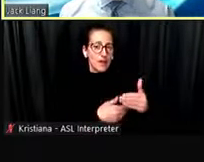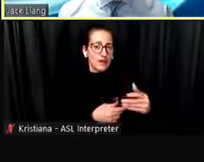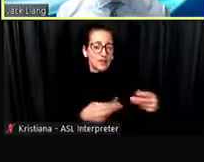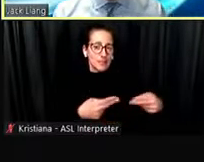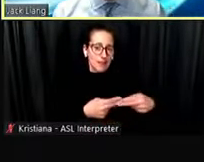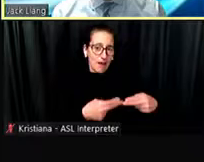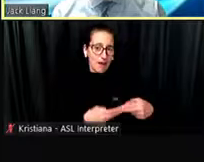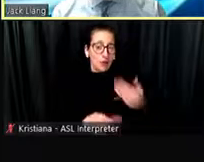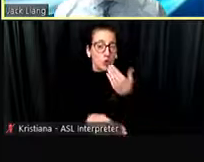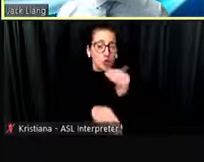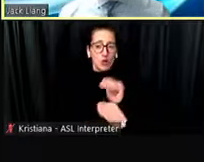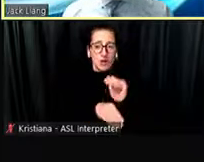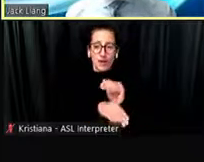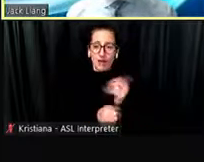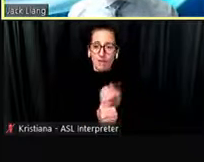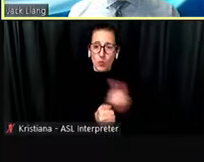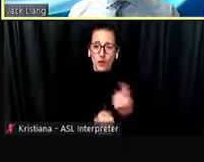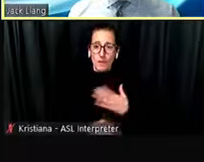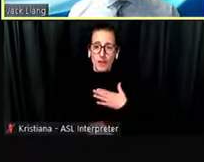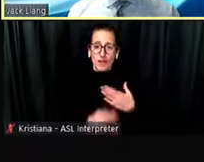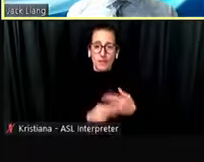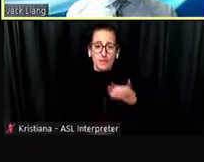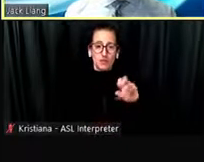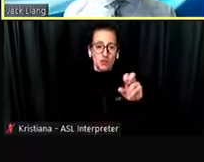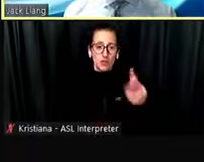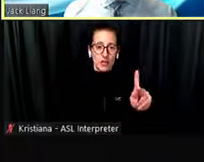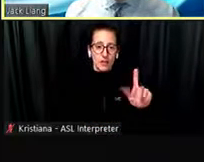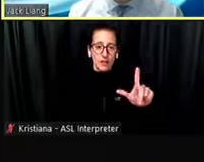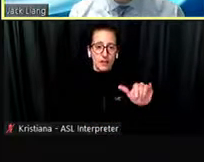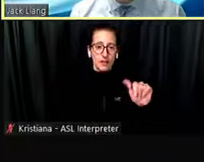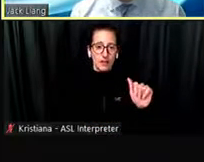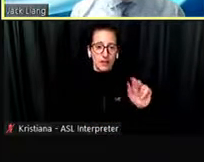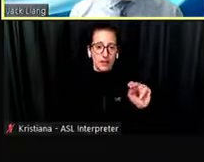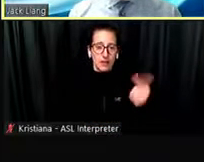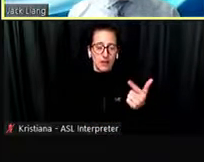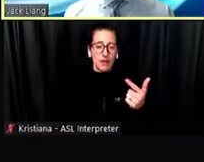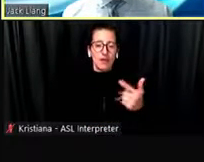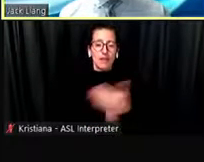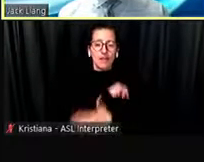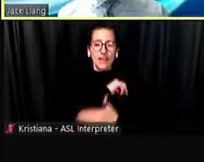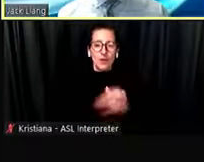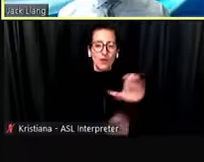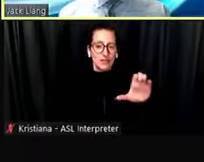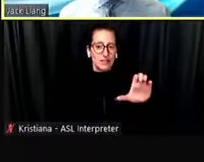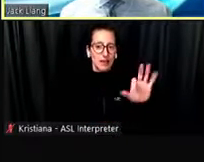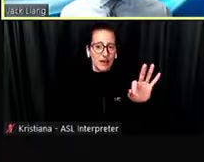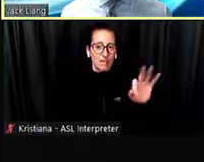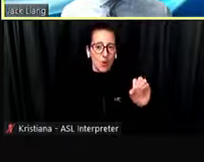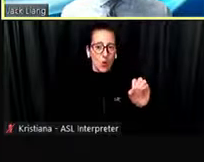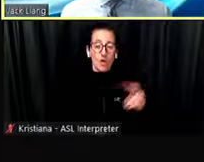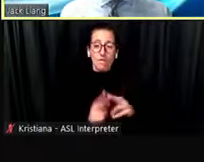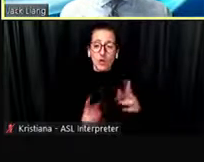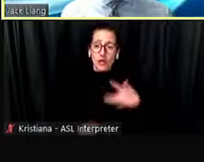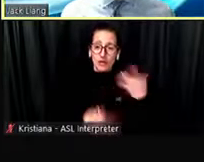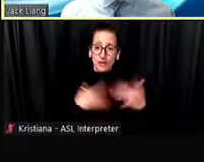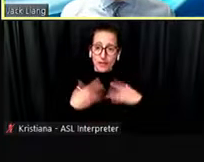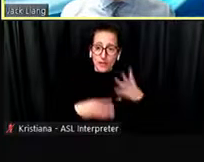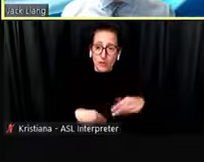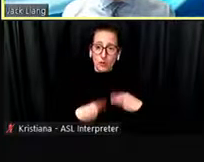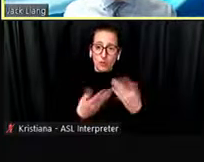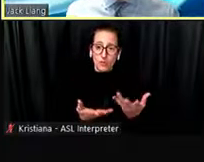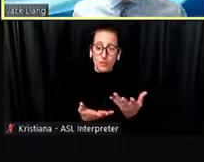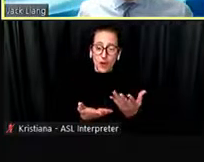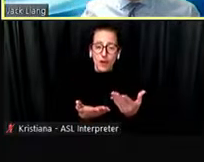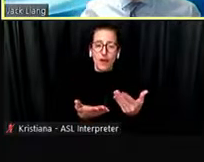My name is Jack Leon. I'm your Washington County CFO, and I am very excited to be providing another iteration of the county's